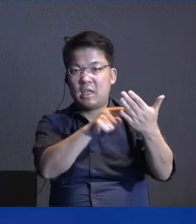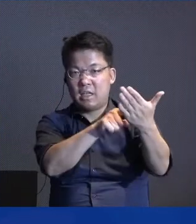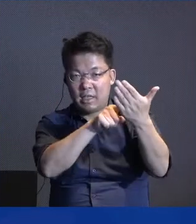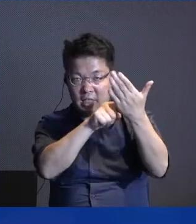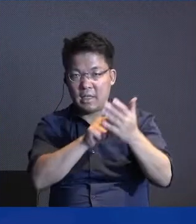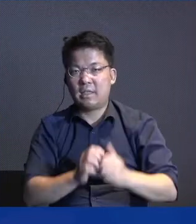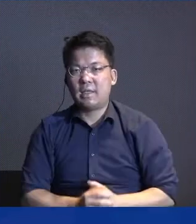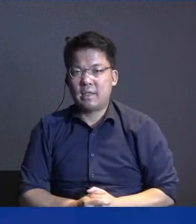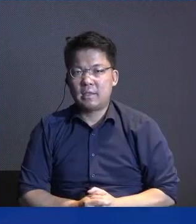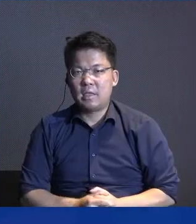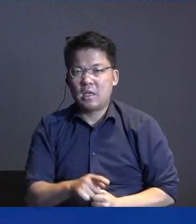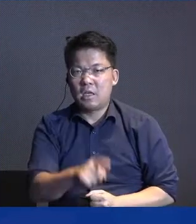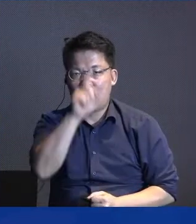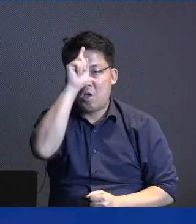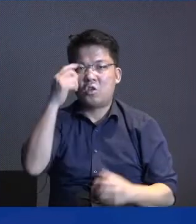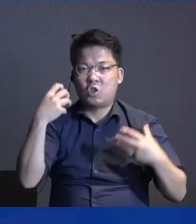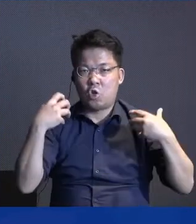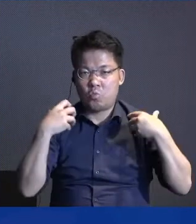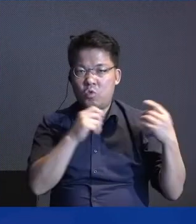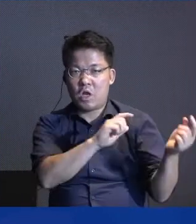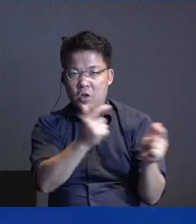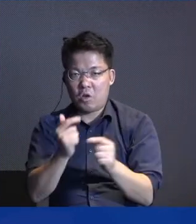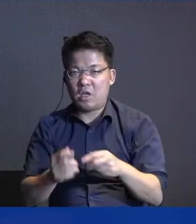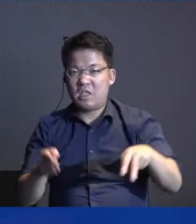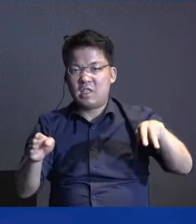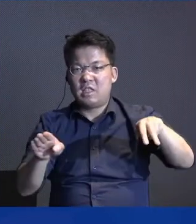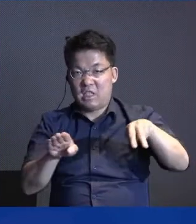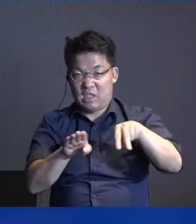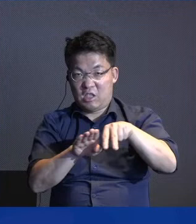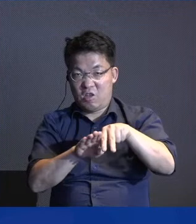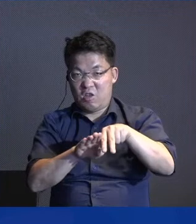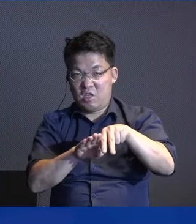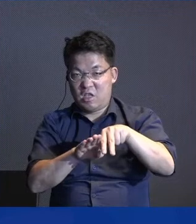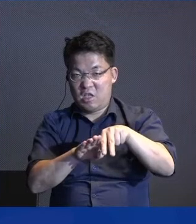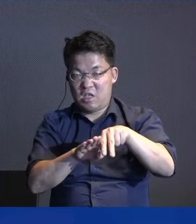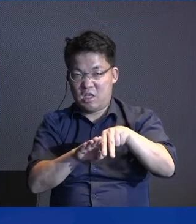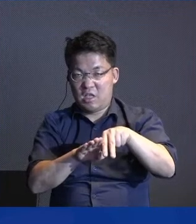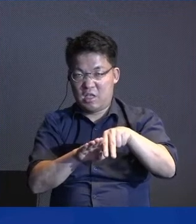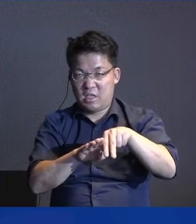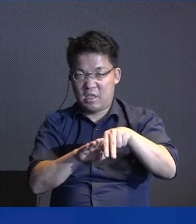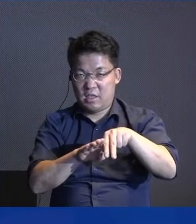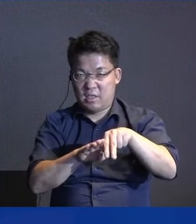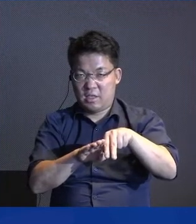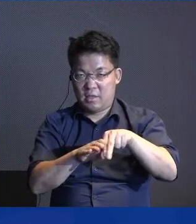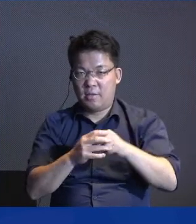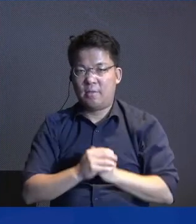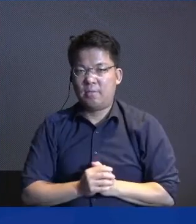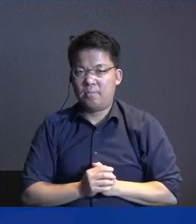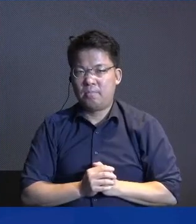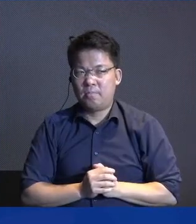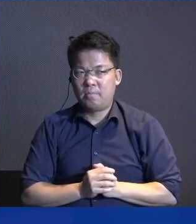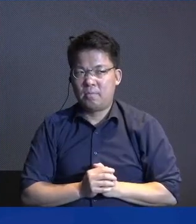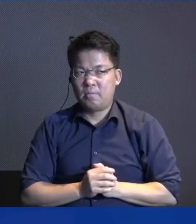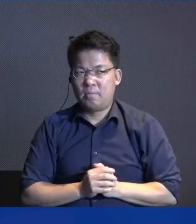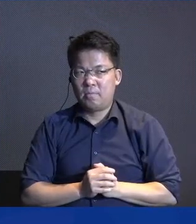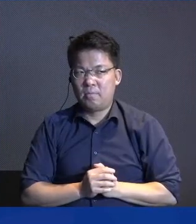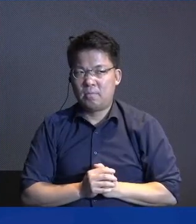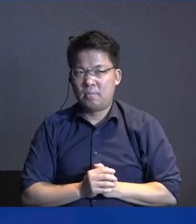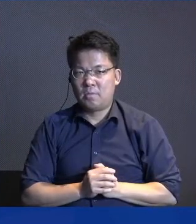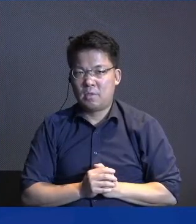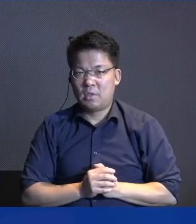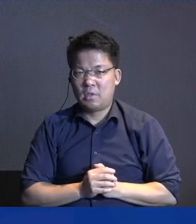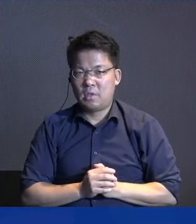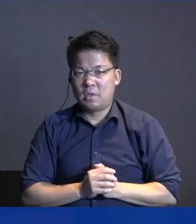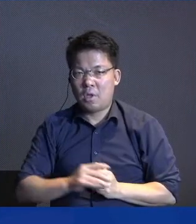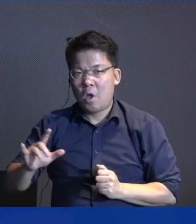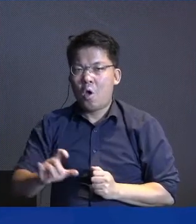the negative association between material adversities and well-being of the older adults. And this moderating effect